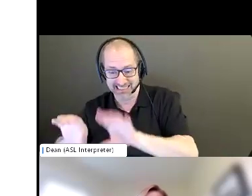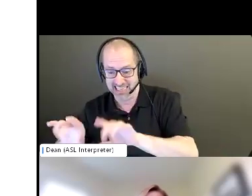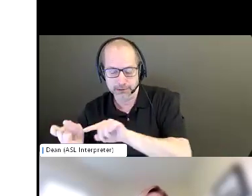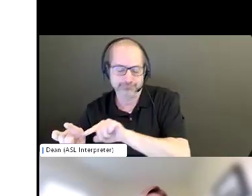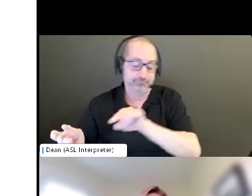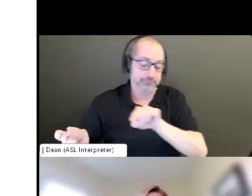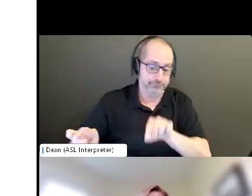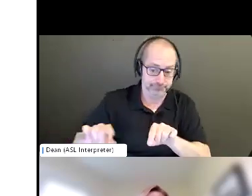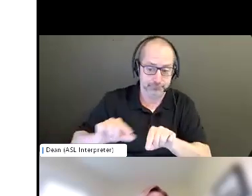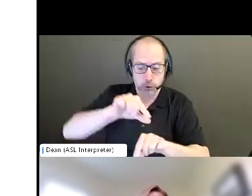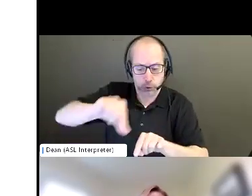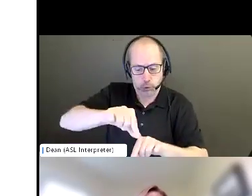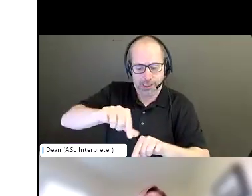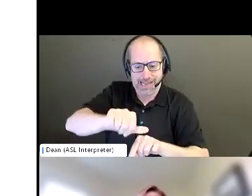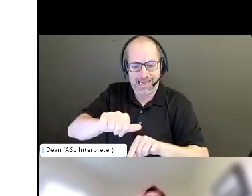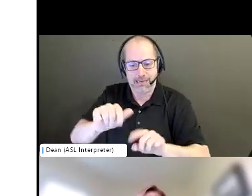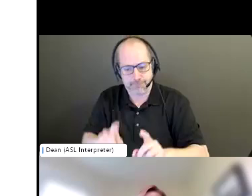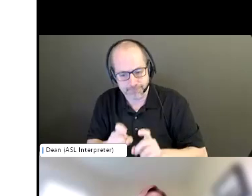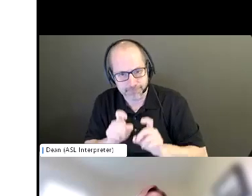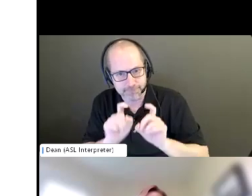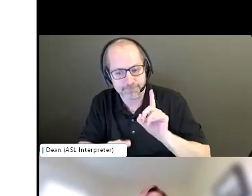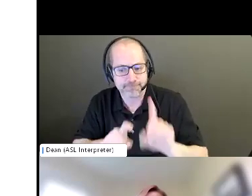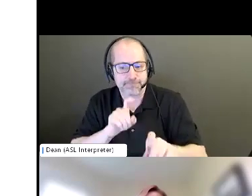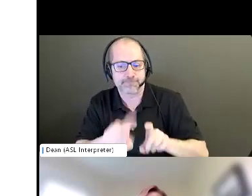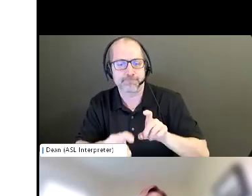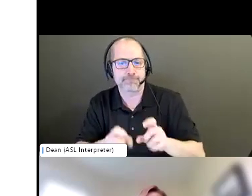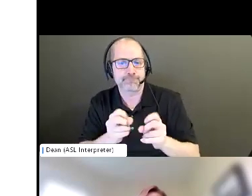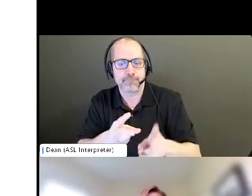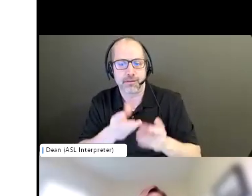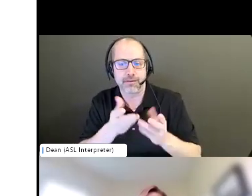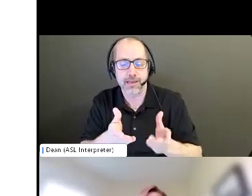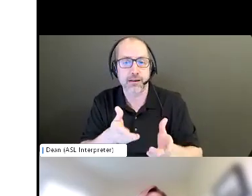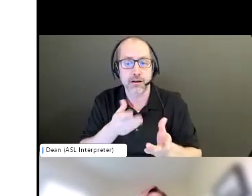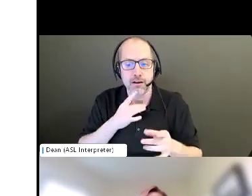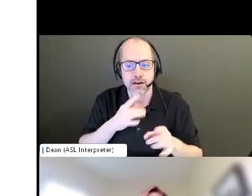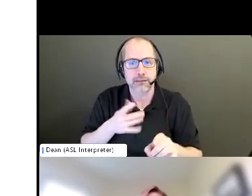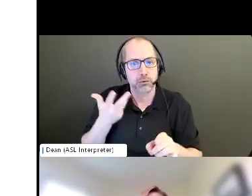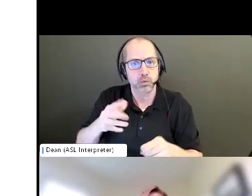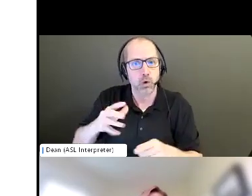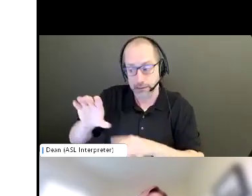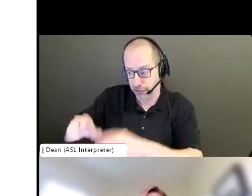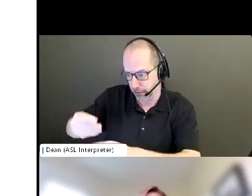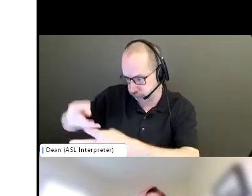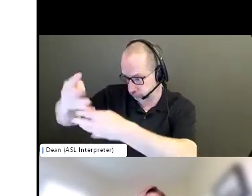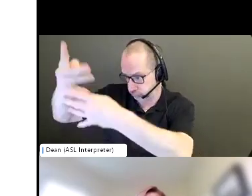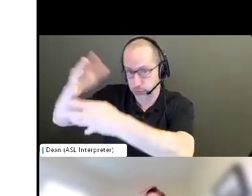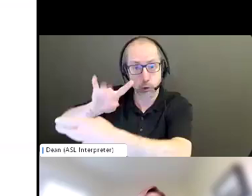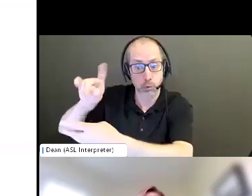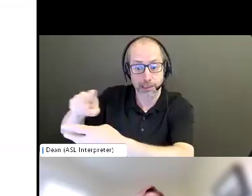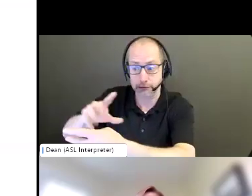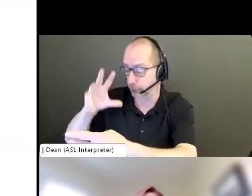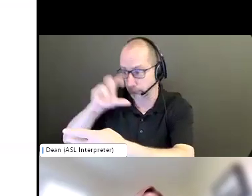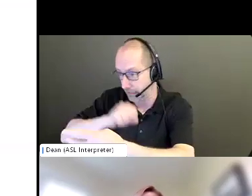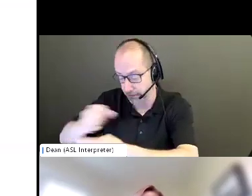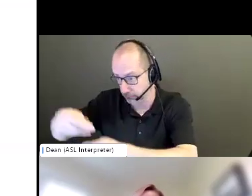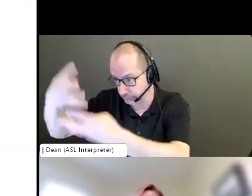make sure that we don't miss your questions, because we do get many questions throughout the presentation. And if you accidentally put it in the chat box,